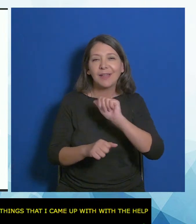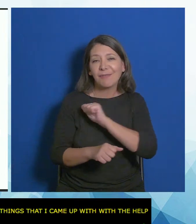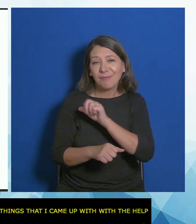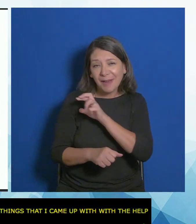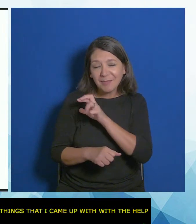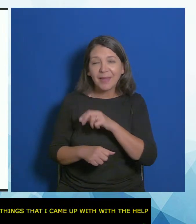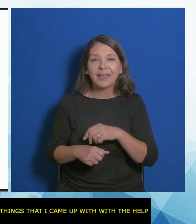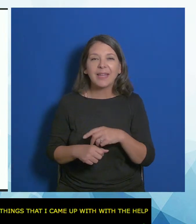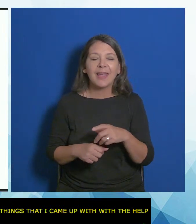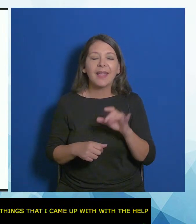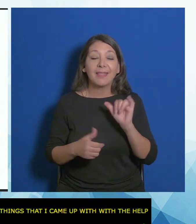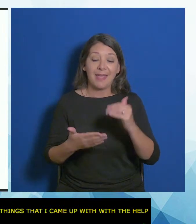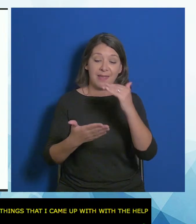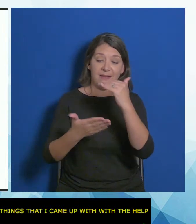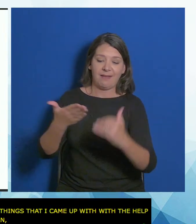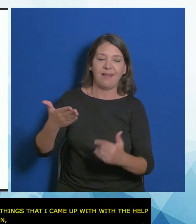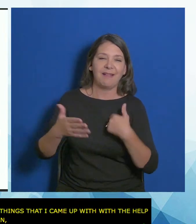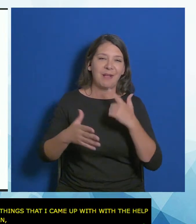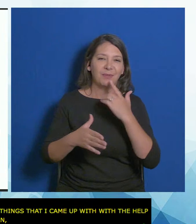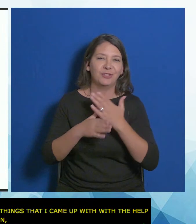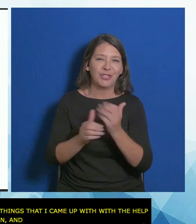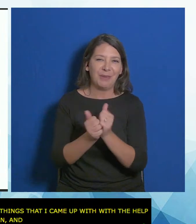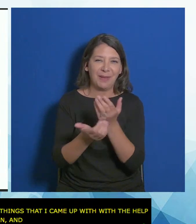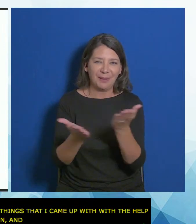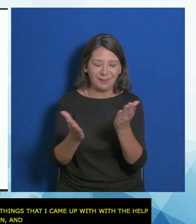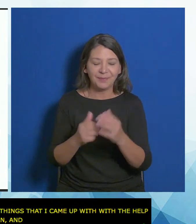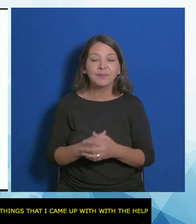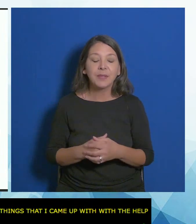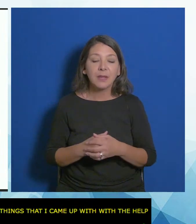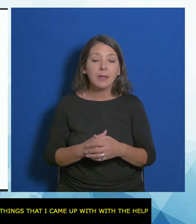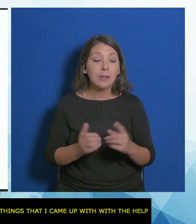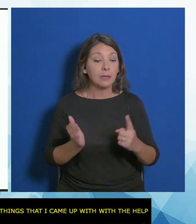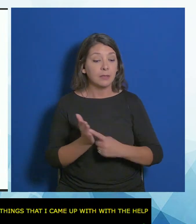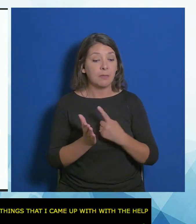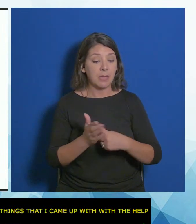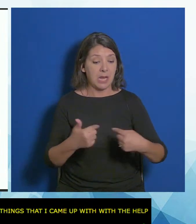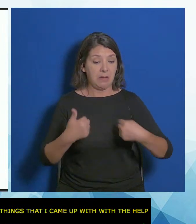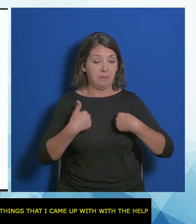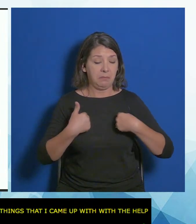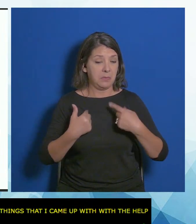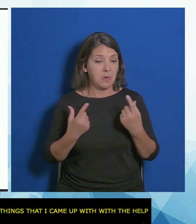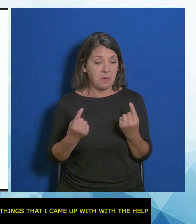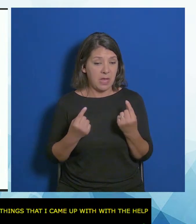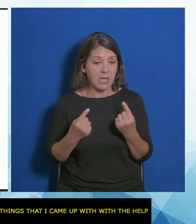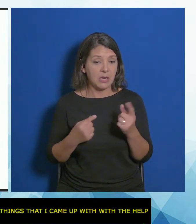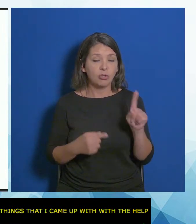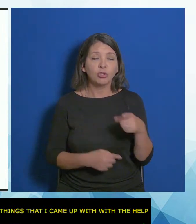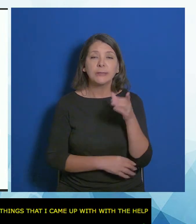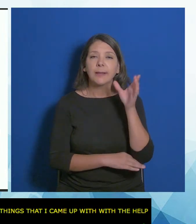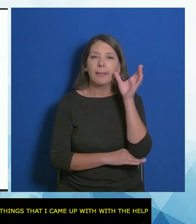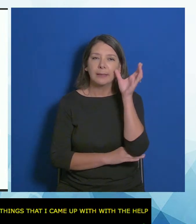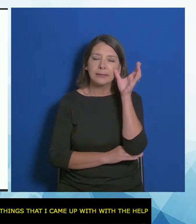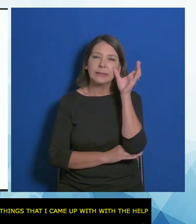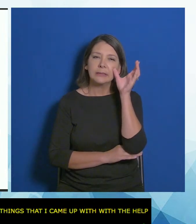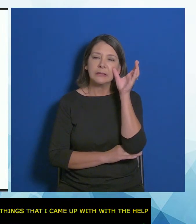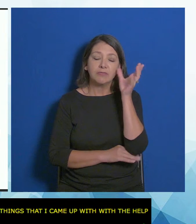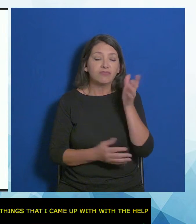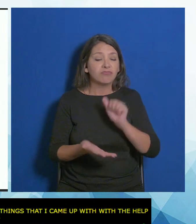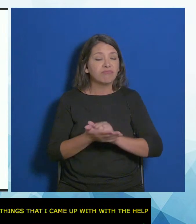and so I'll share some of those things. Sometimes the ombudsperson is just an active listener, right, an